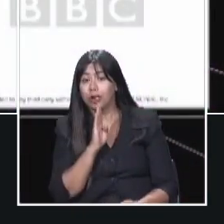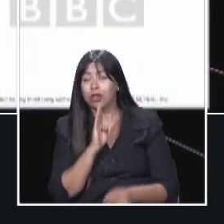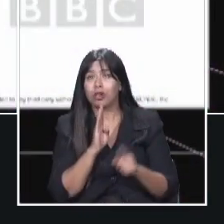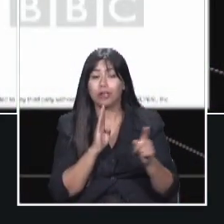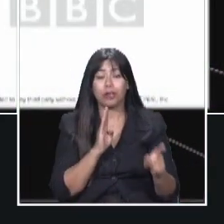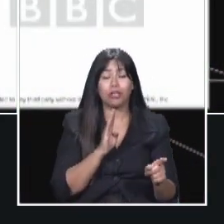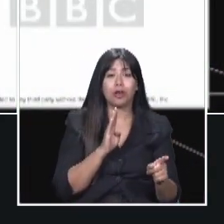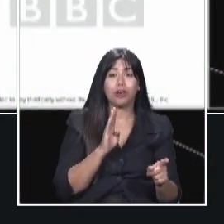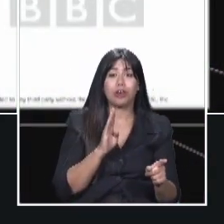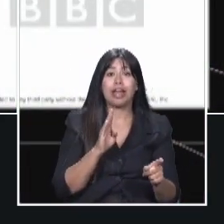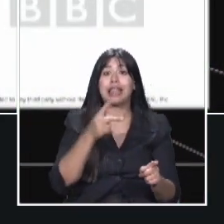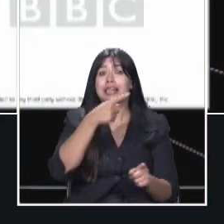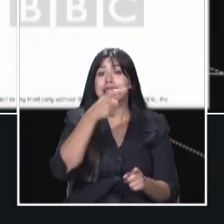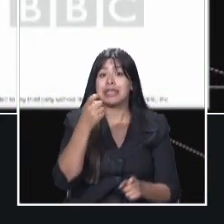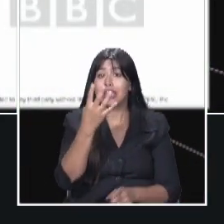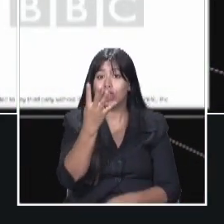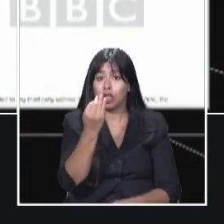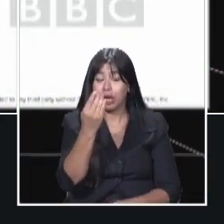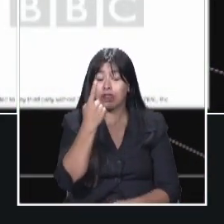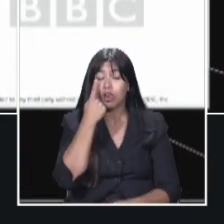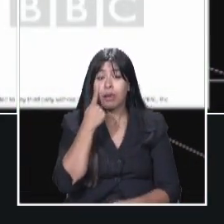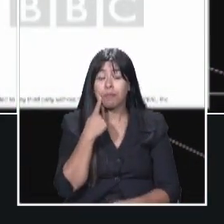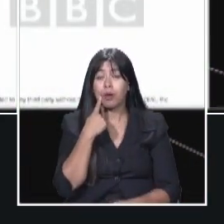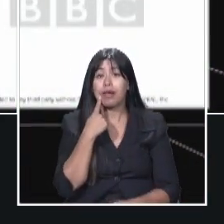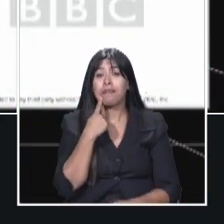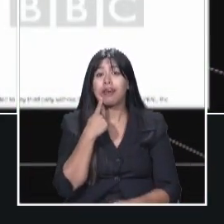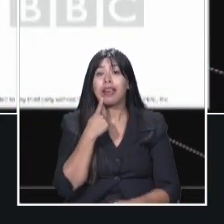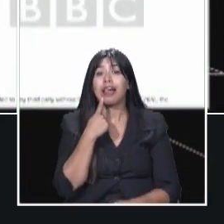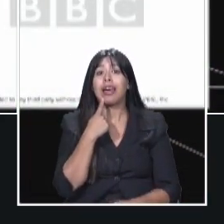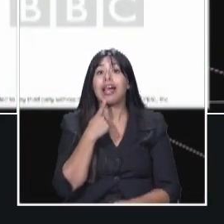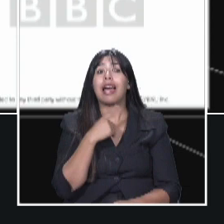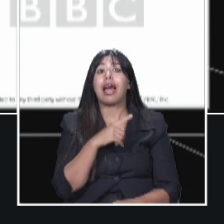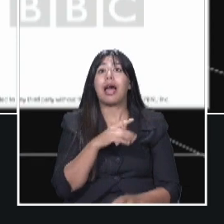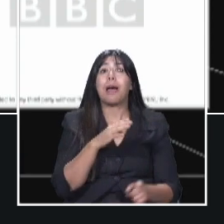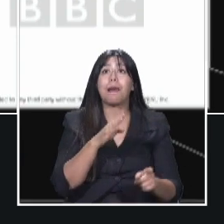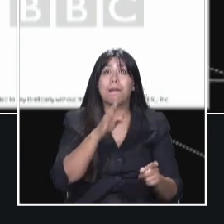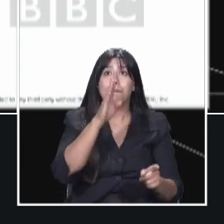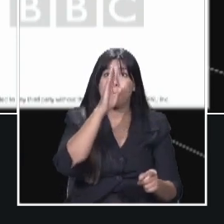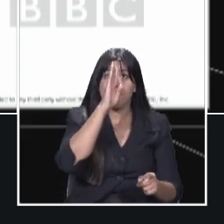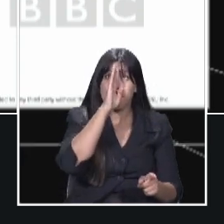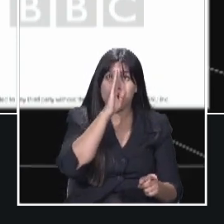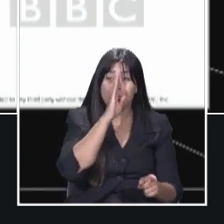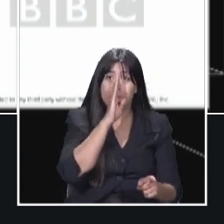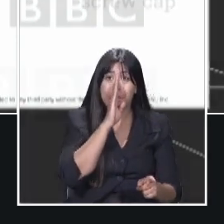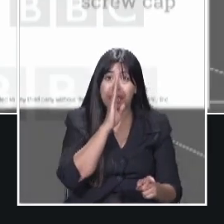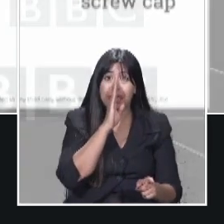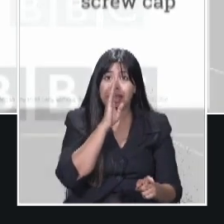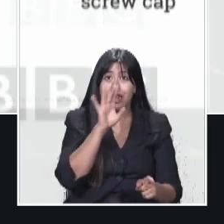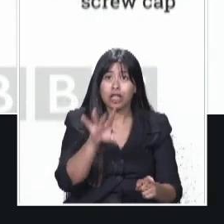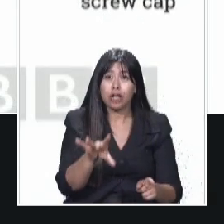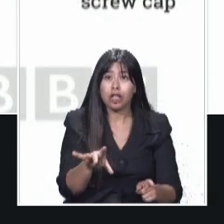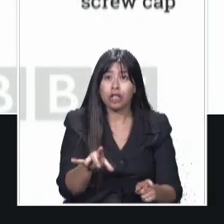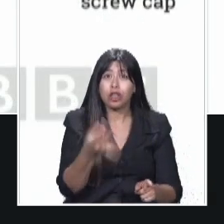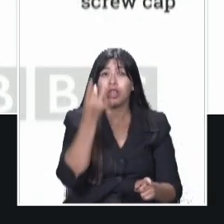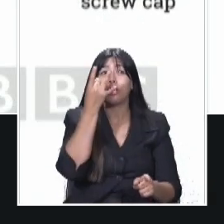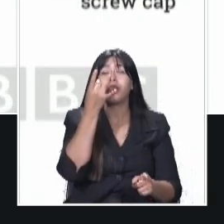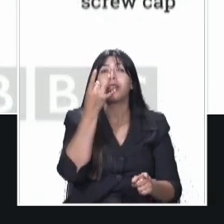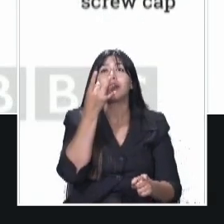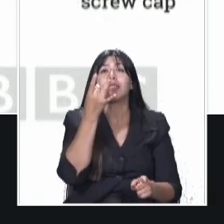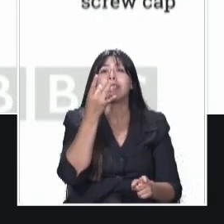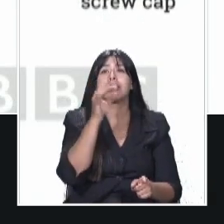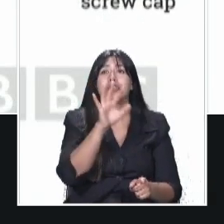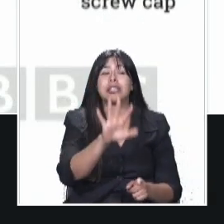trials, the dog was detecting at a 54% accuracy. 54-58% accuracy. Out